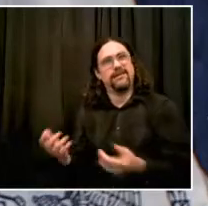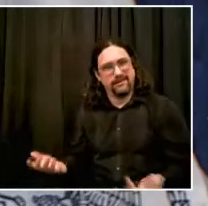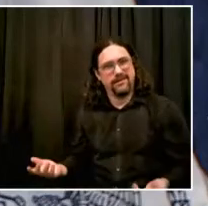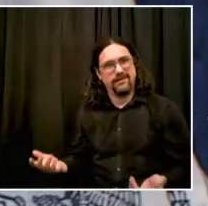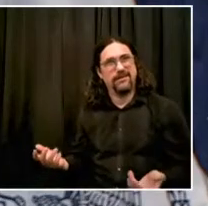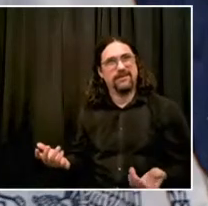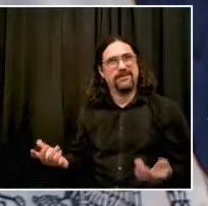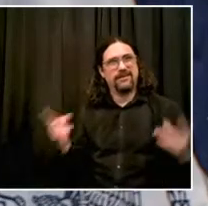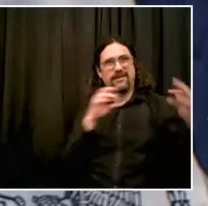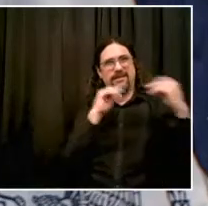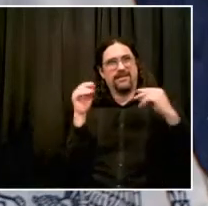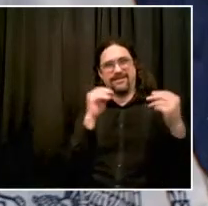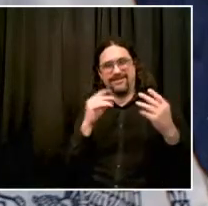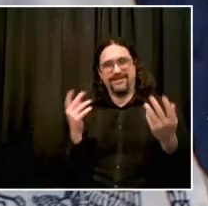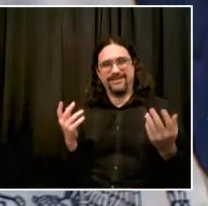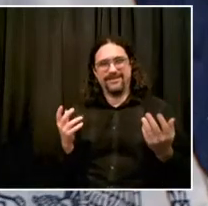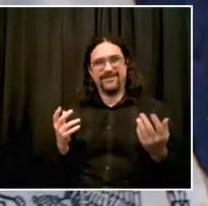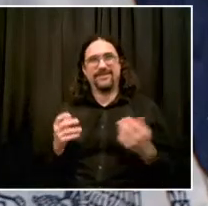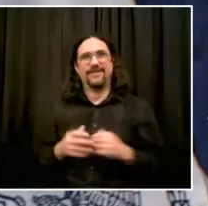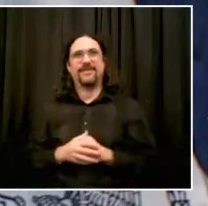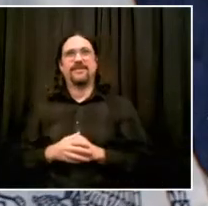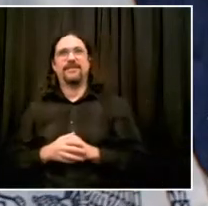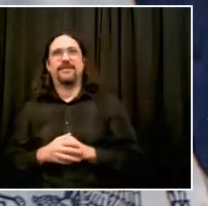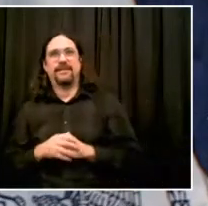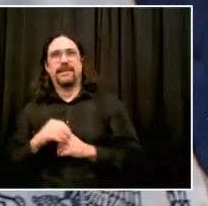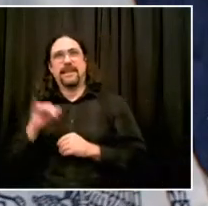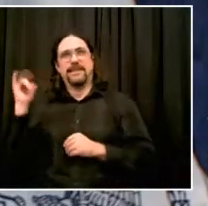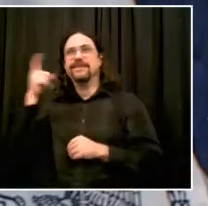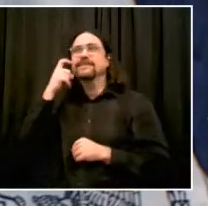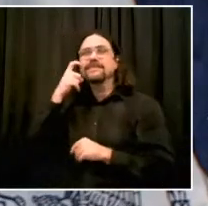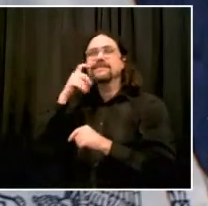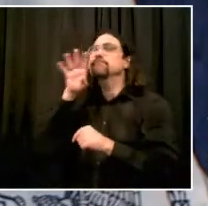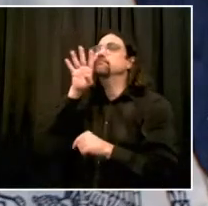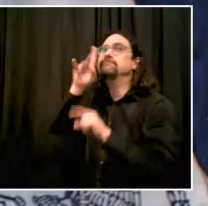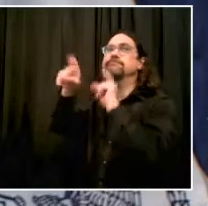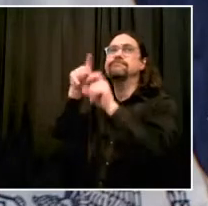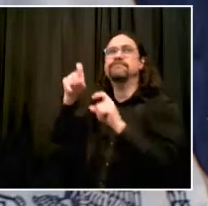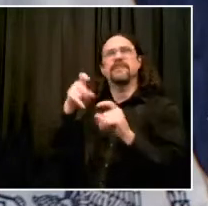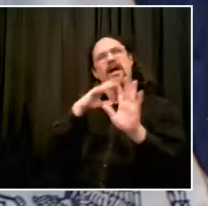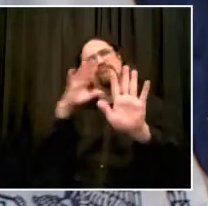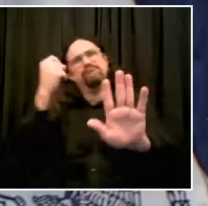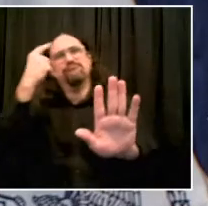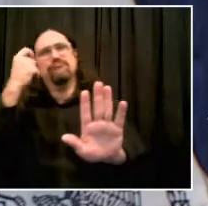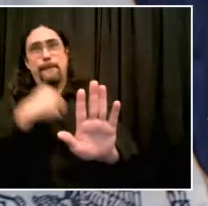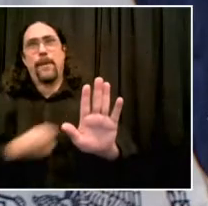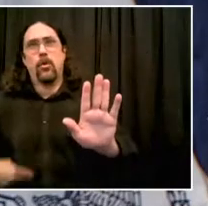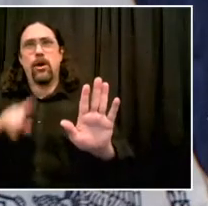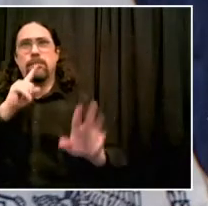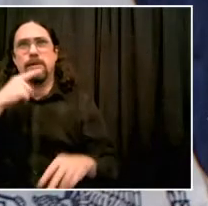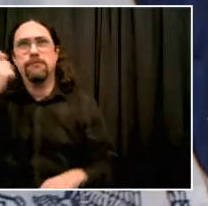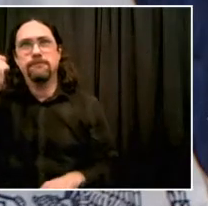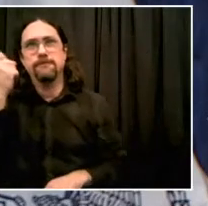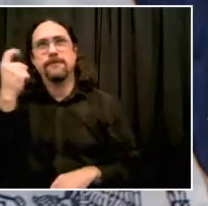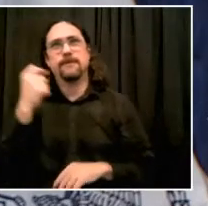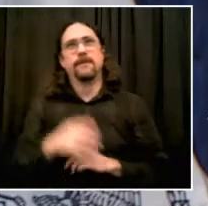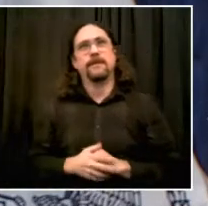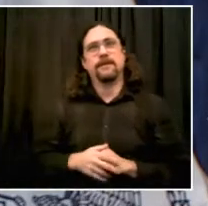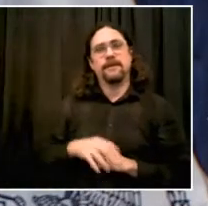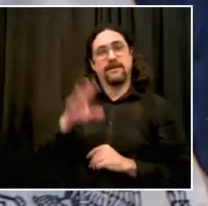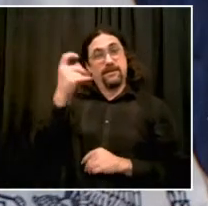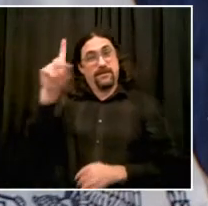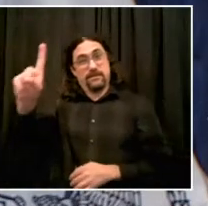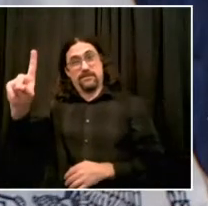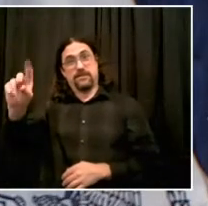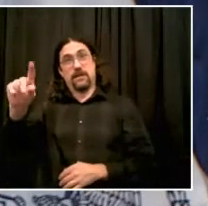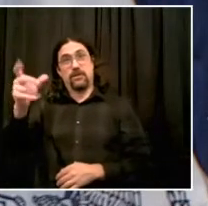Well, that's all true. So my first question is about this Facebook leasing deal. What agencies were involved, and